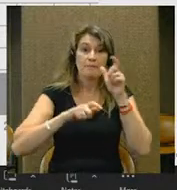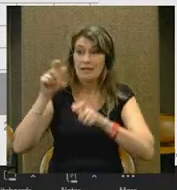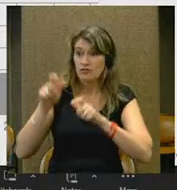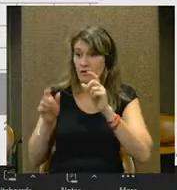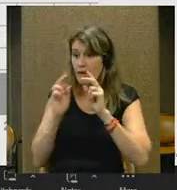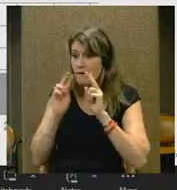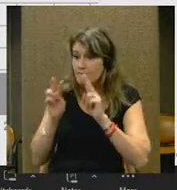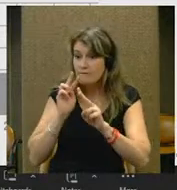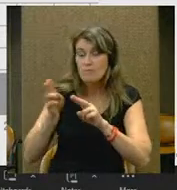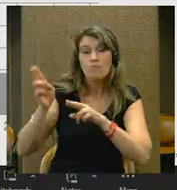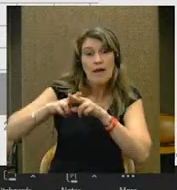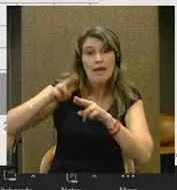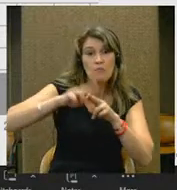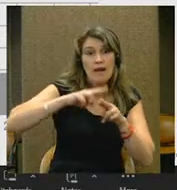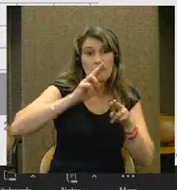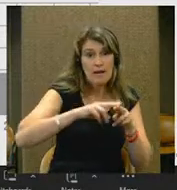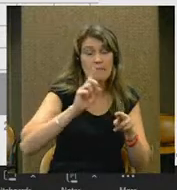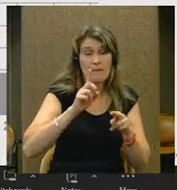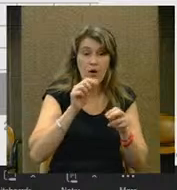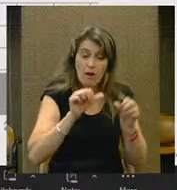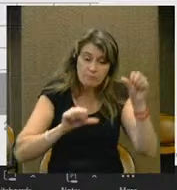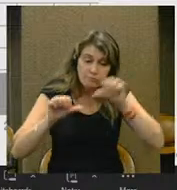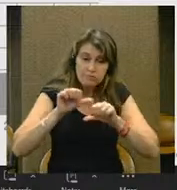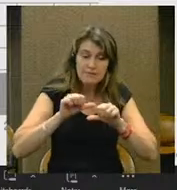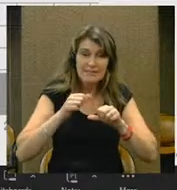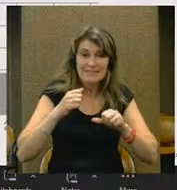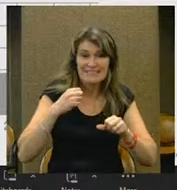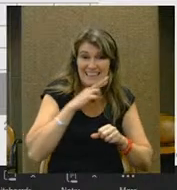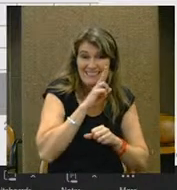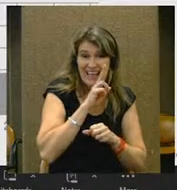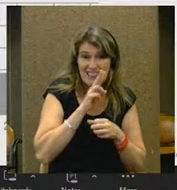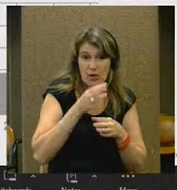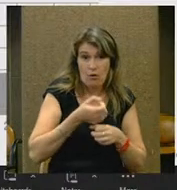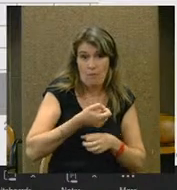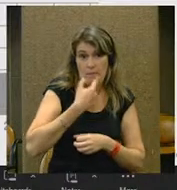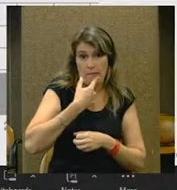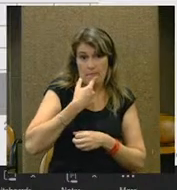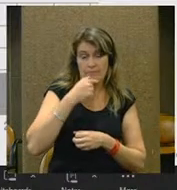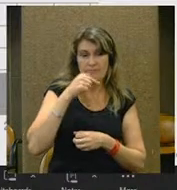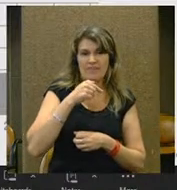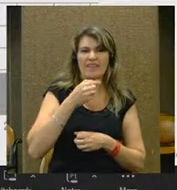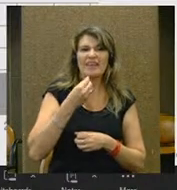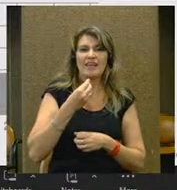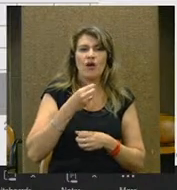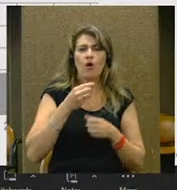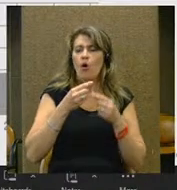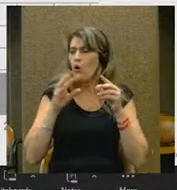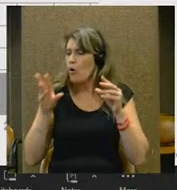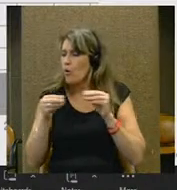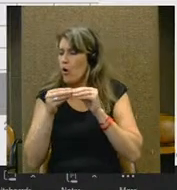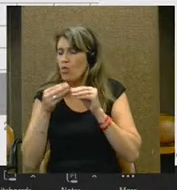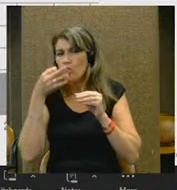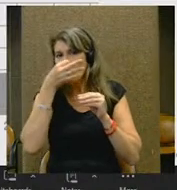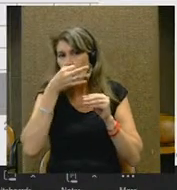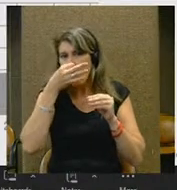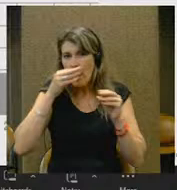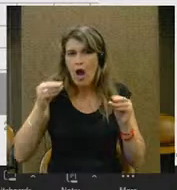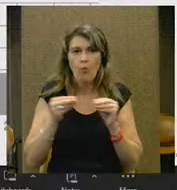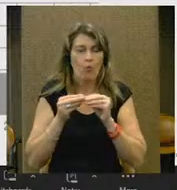synthetic opioids like fentanyl in their system, they'll often have other drugs as well. And for example, if we look at this